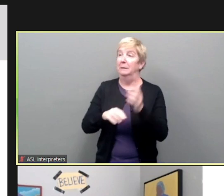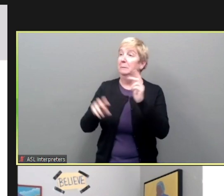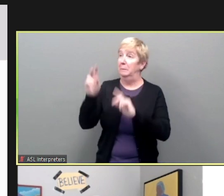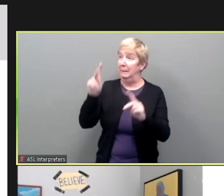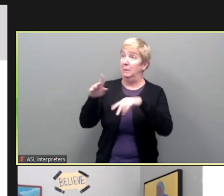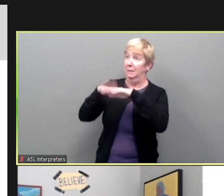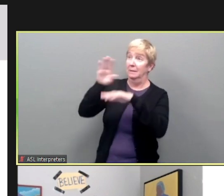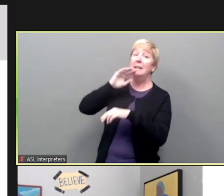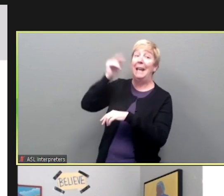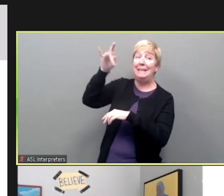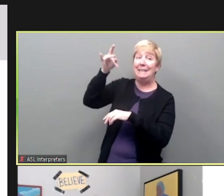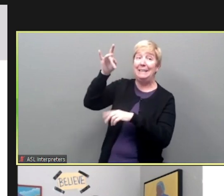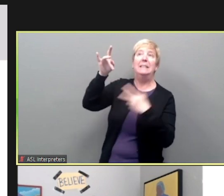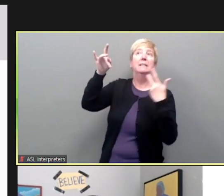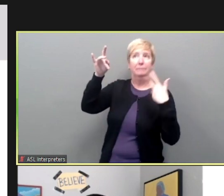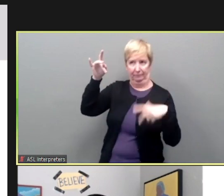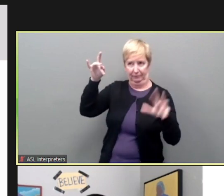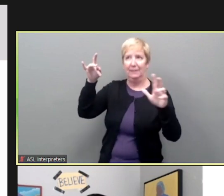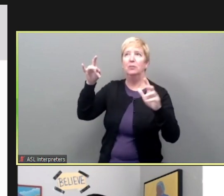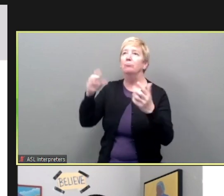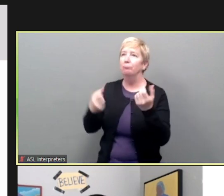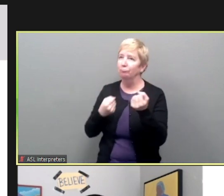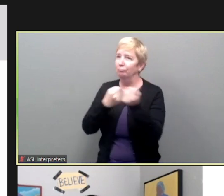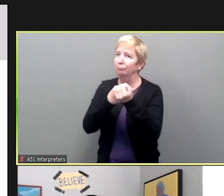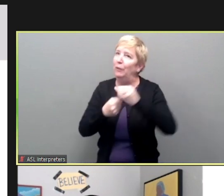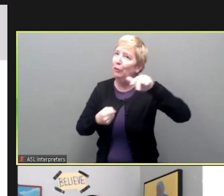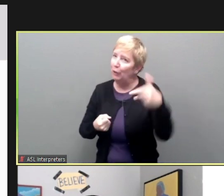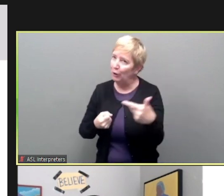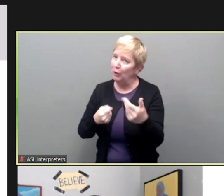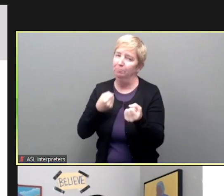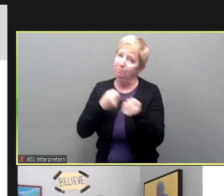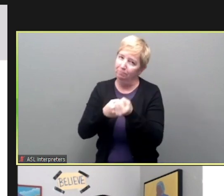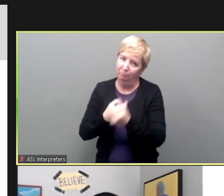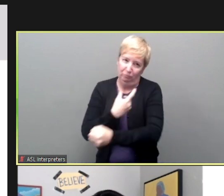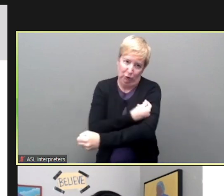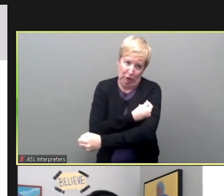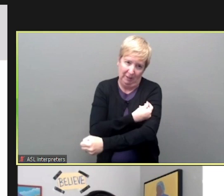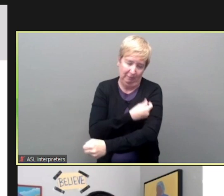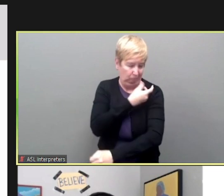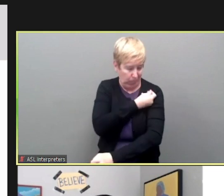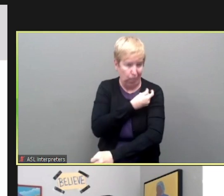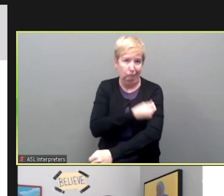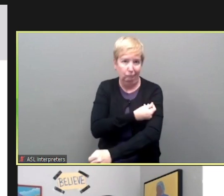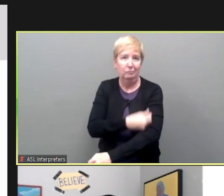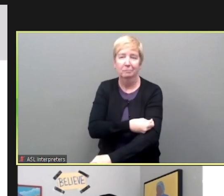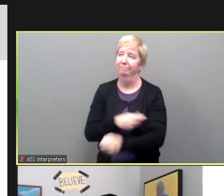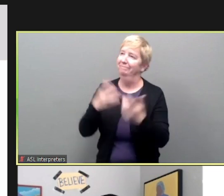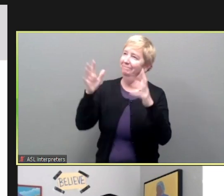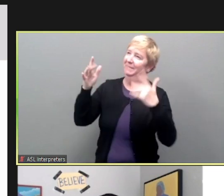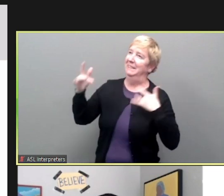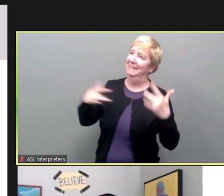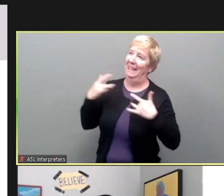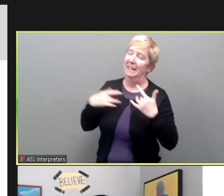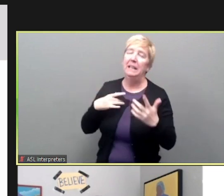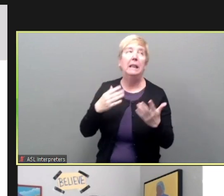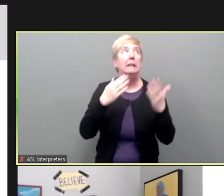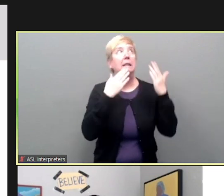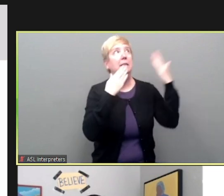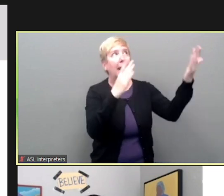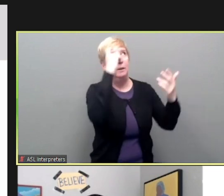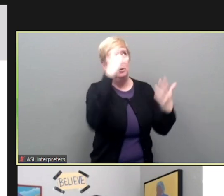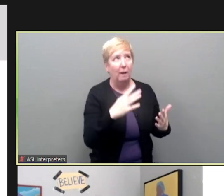over are now fully boosted. So that's really exciting too. And thanks to the governor for encouraging people to